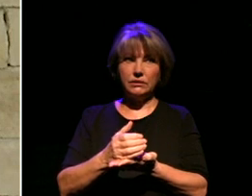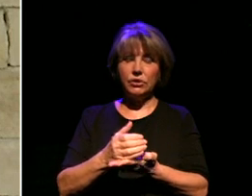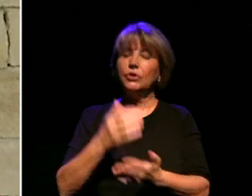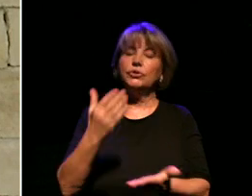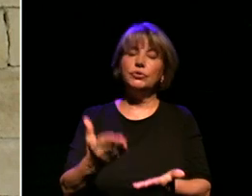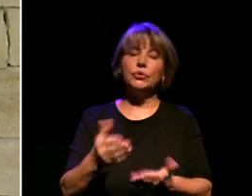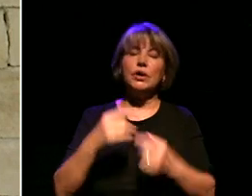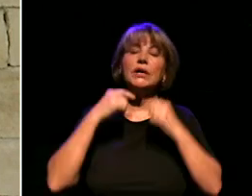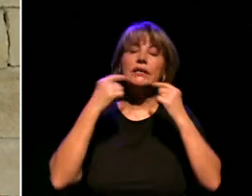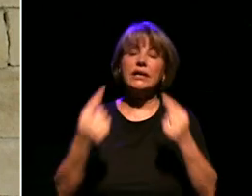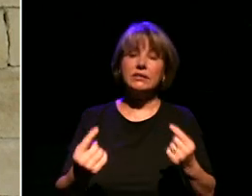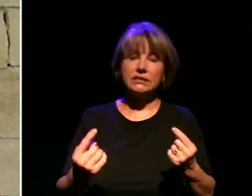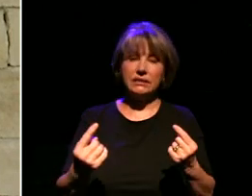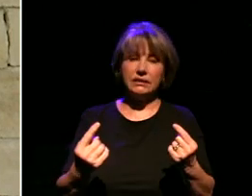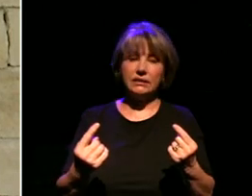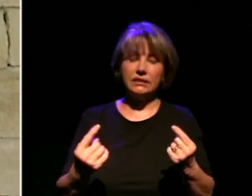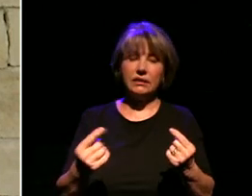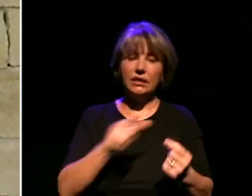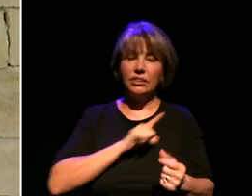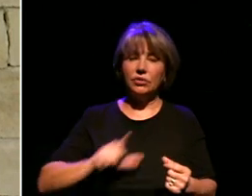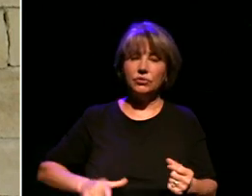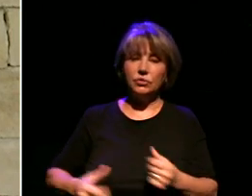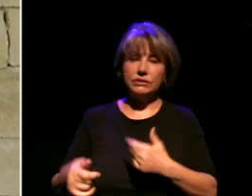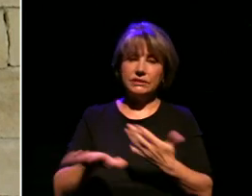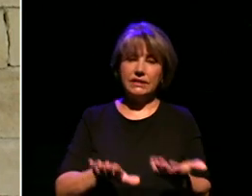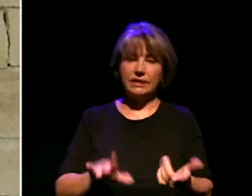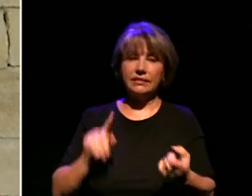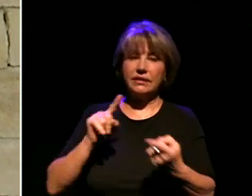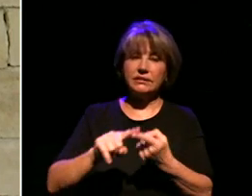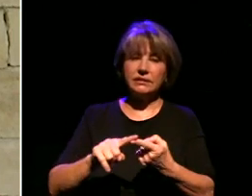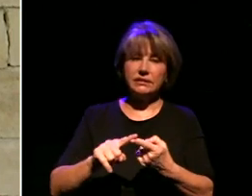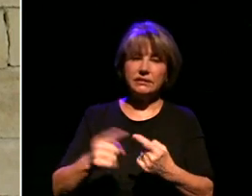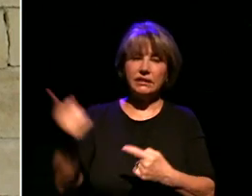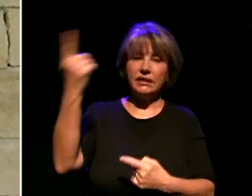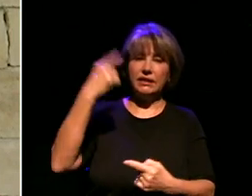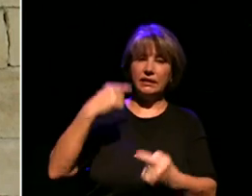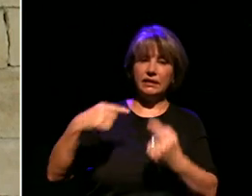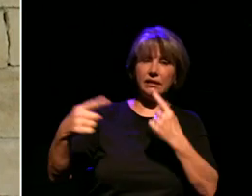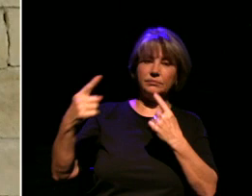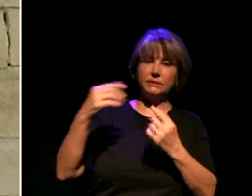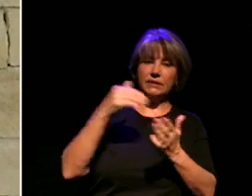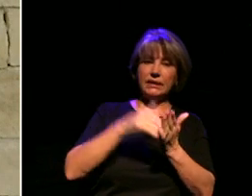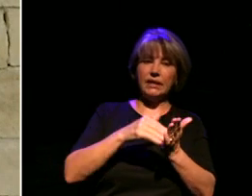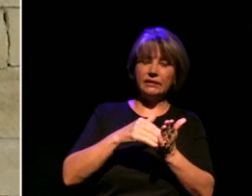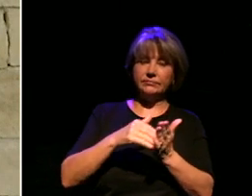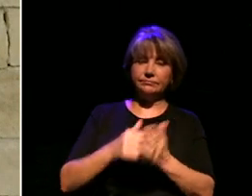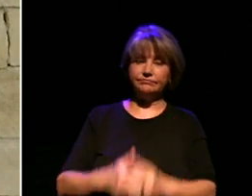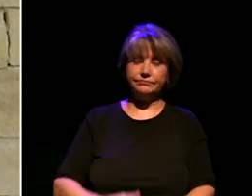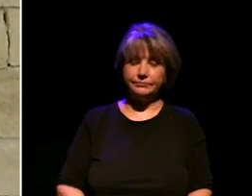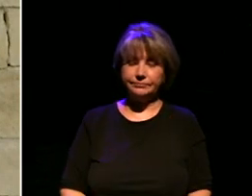are announcing the Lord's death until He comes again."